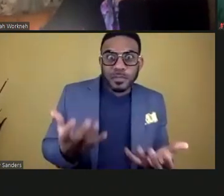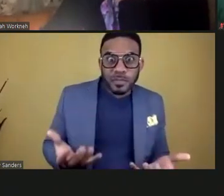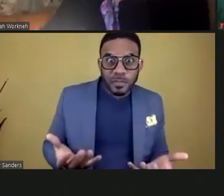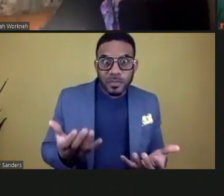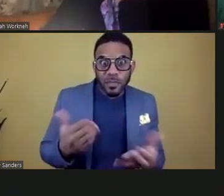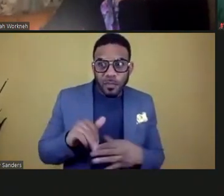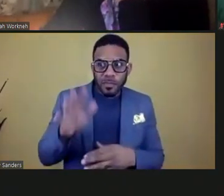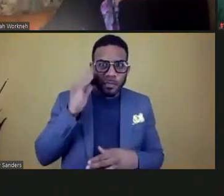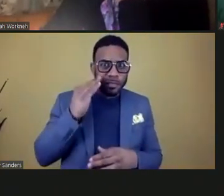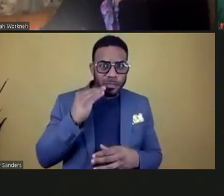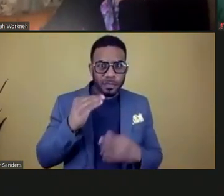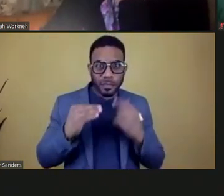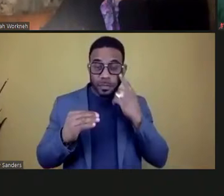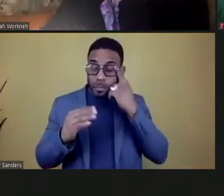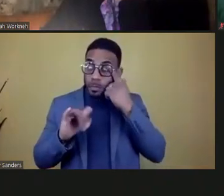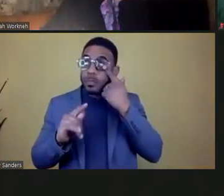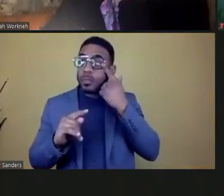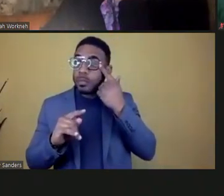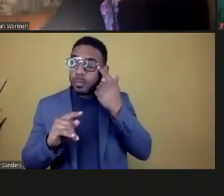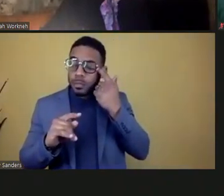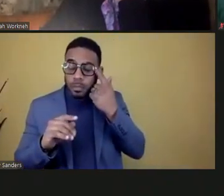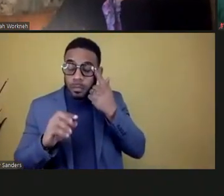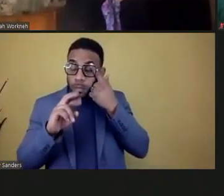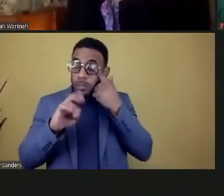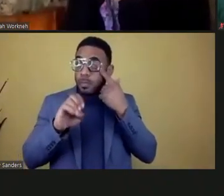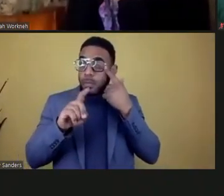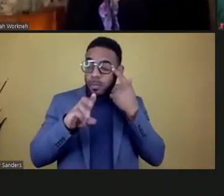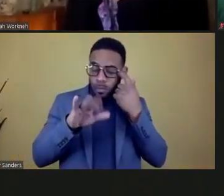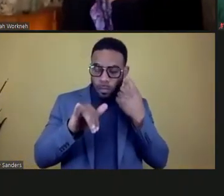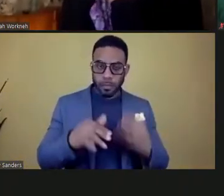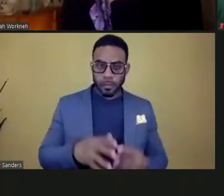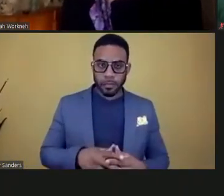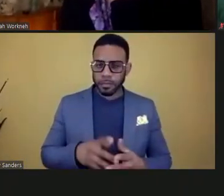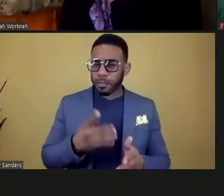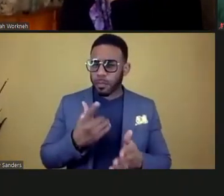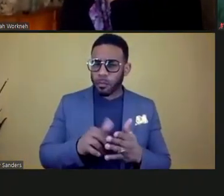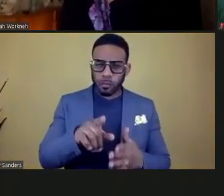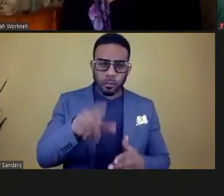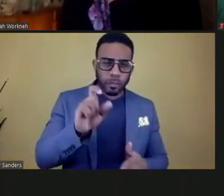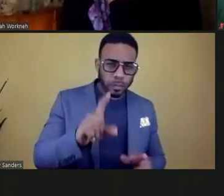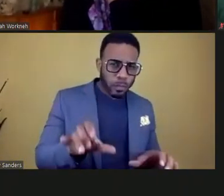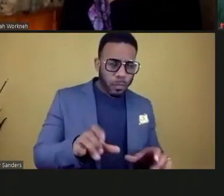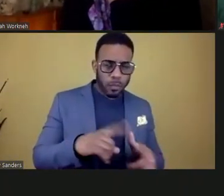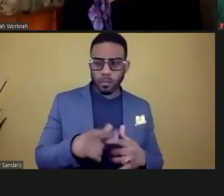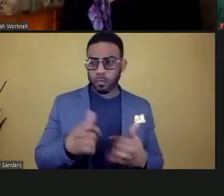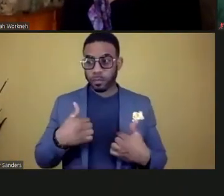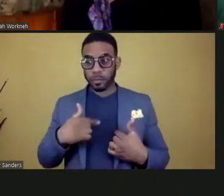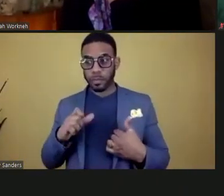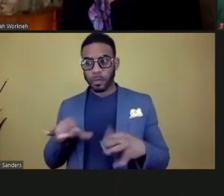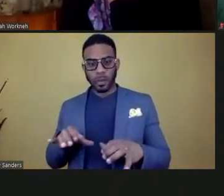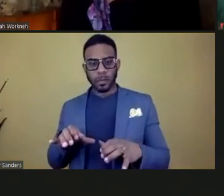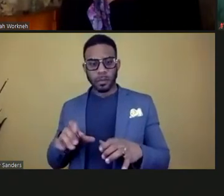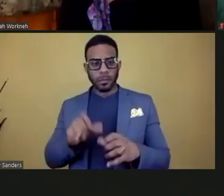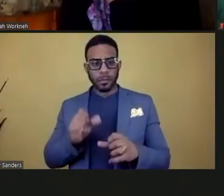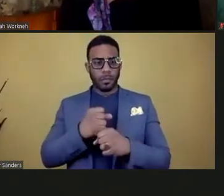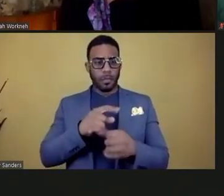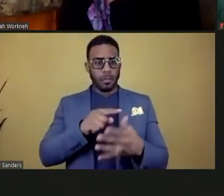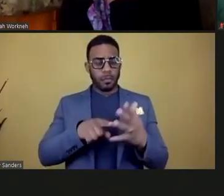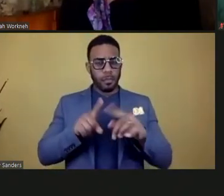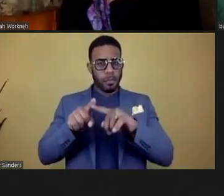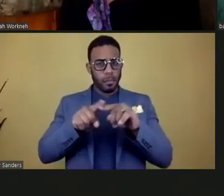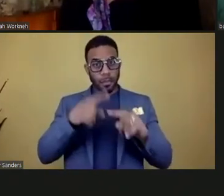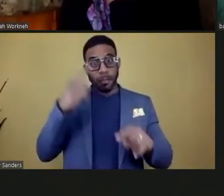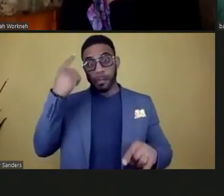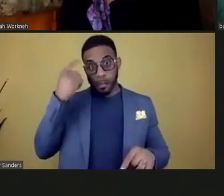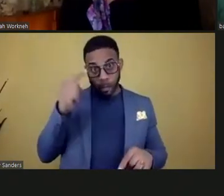their experience at the residency? And what do you need to do, or what do I need to do to create those conditions